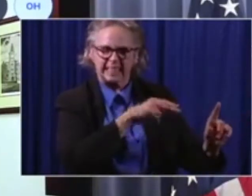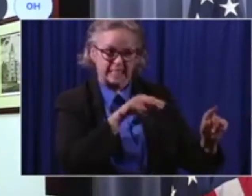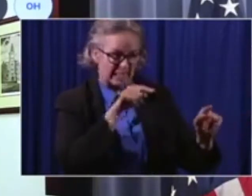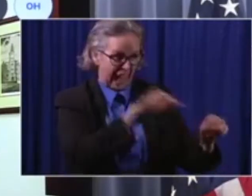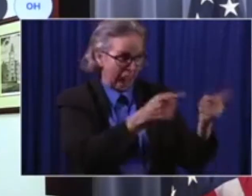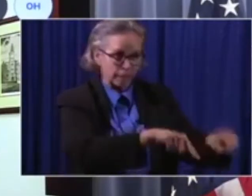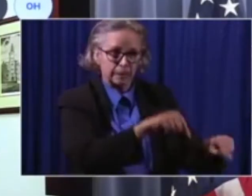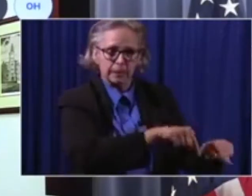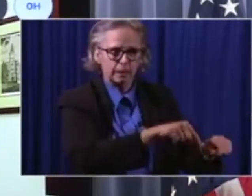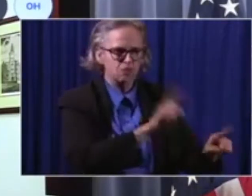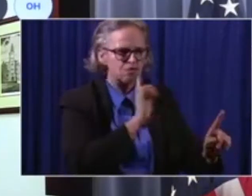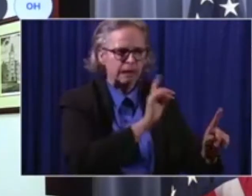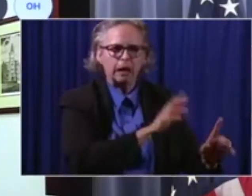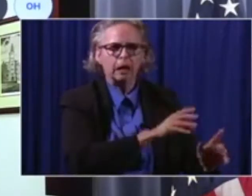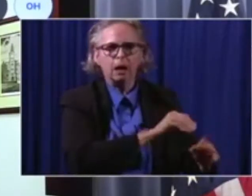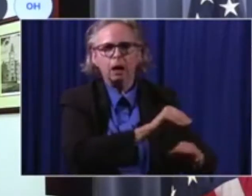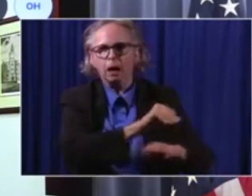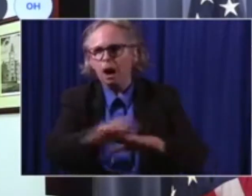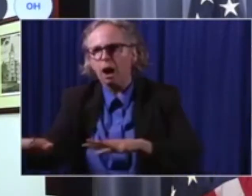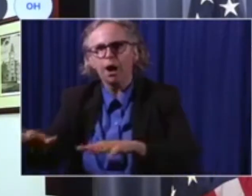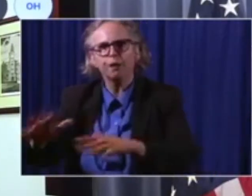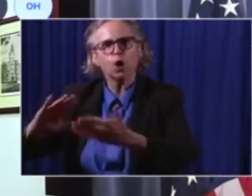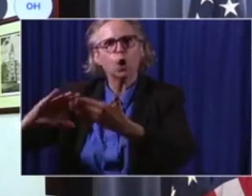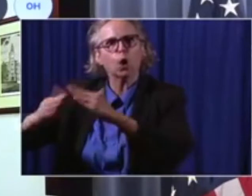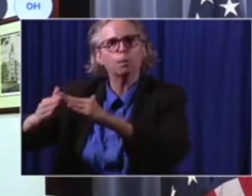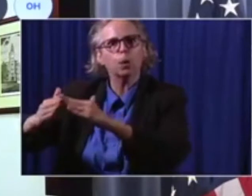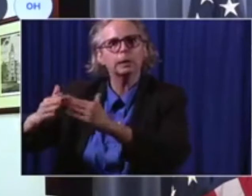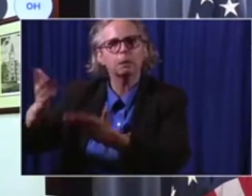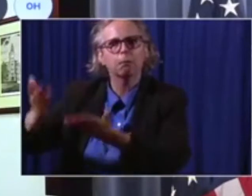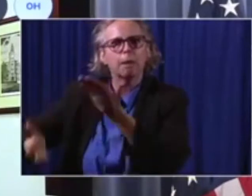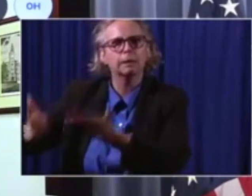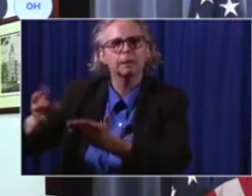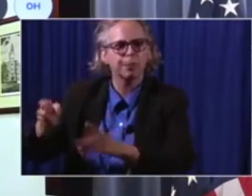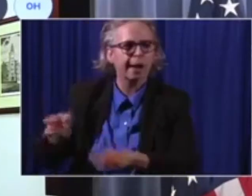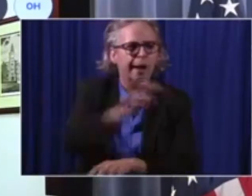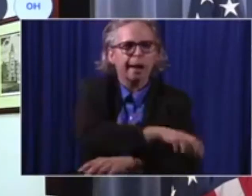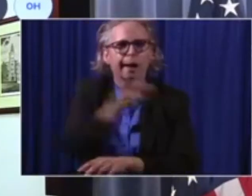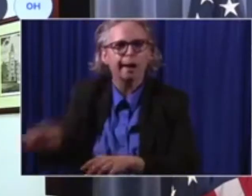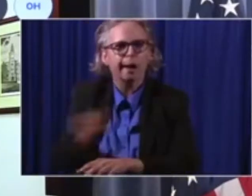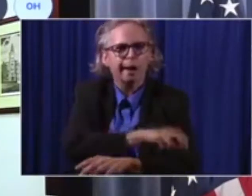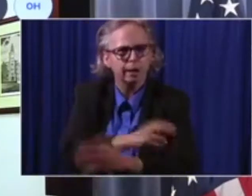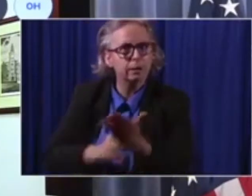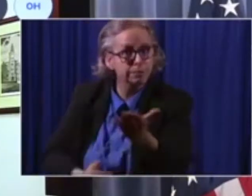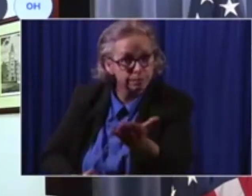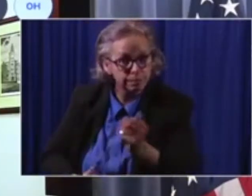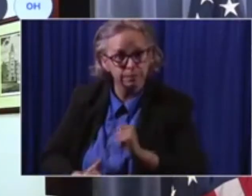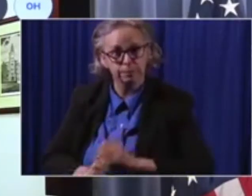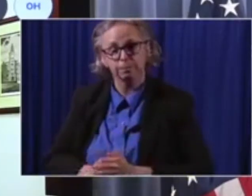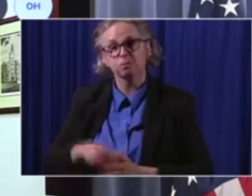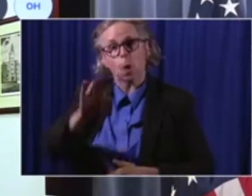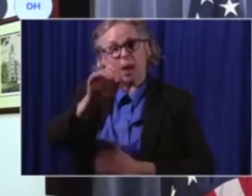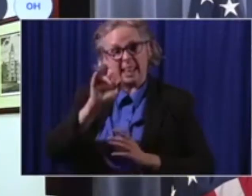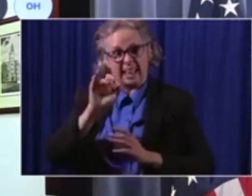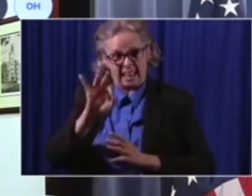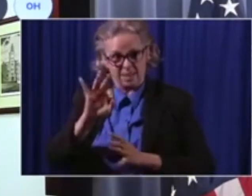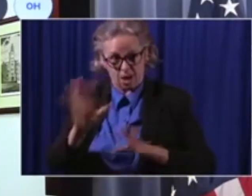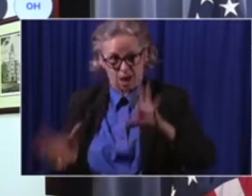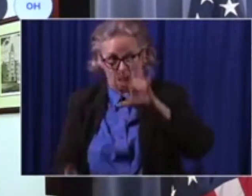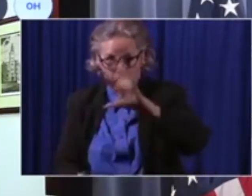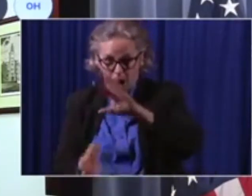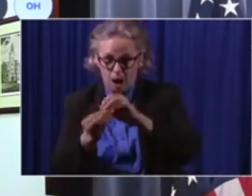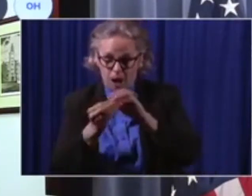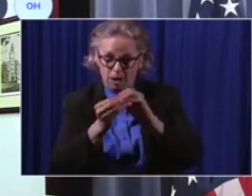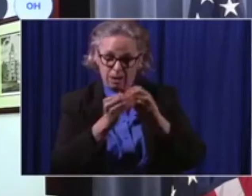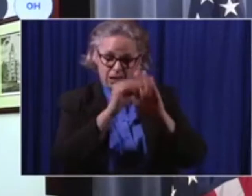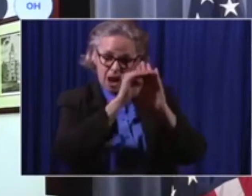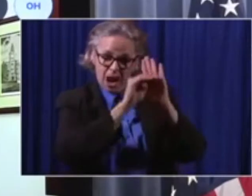community. So this metric is designed to not flag if greater than 50% of the cases each week over the